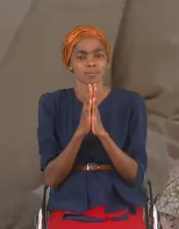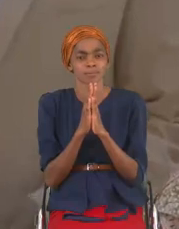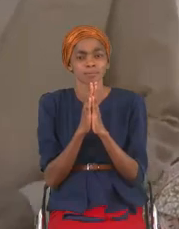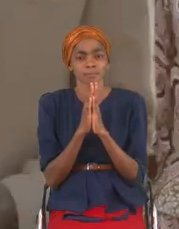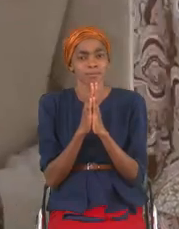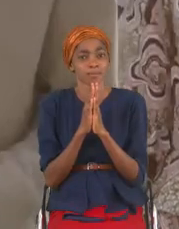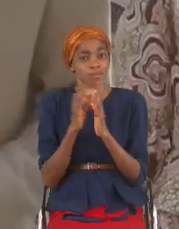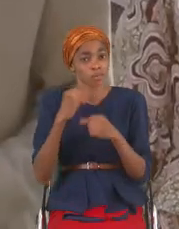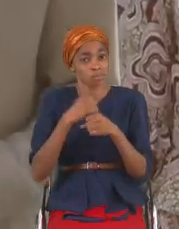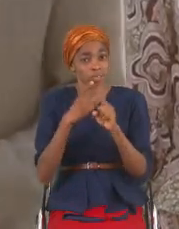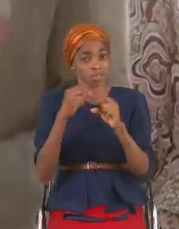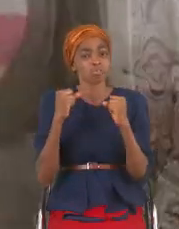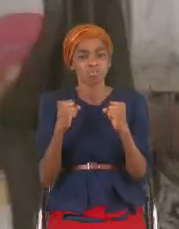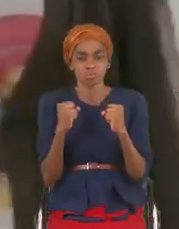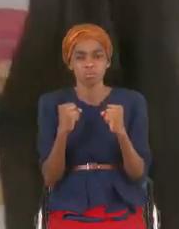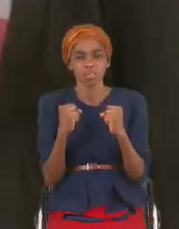strong,